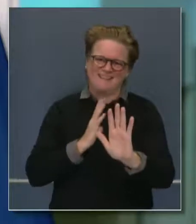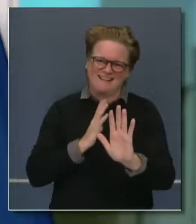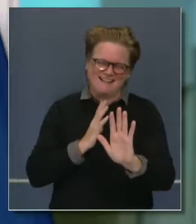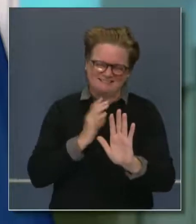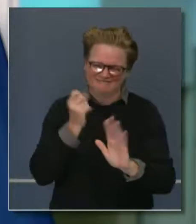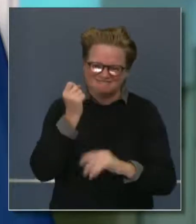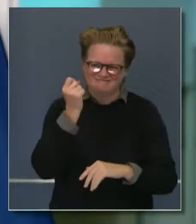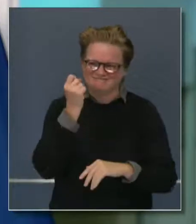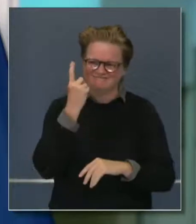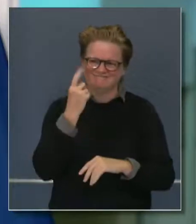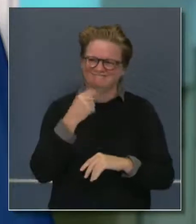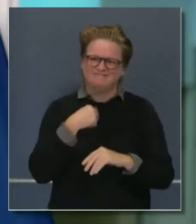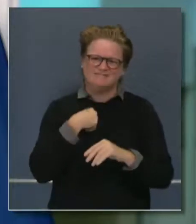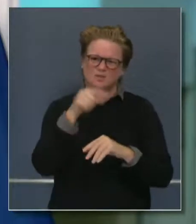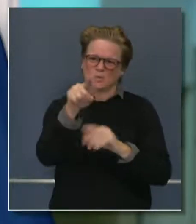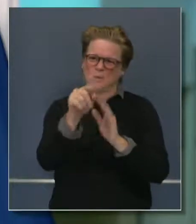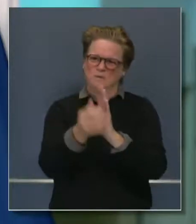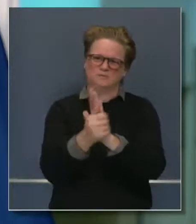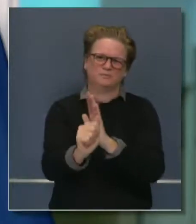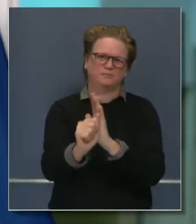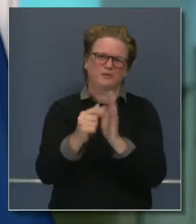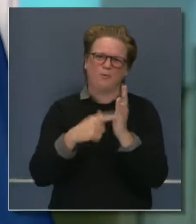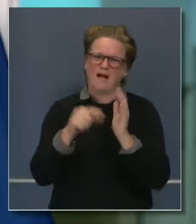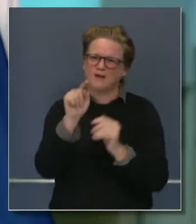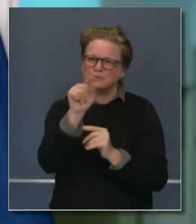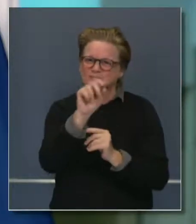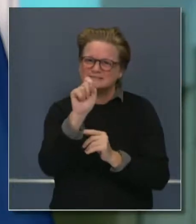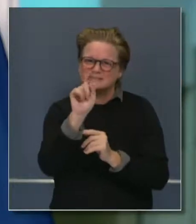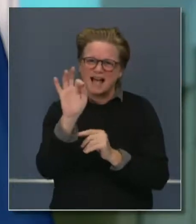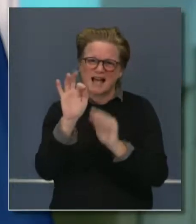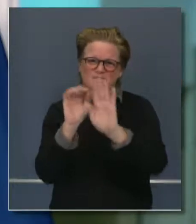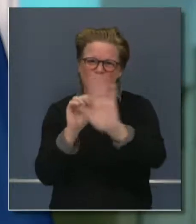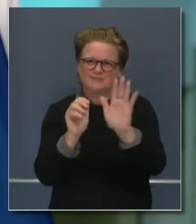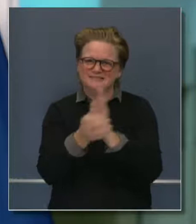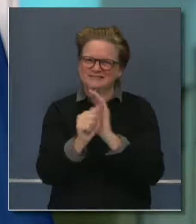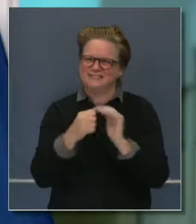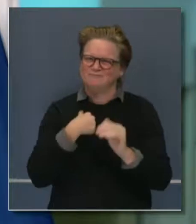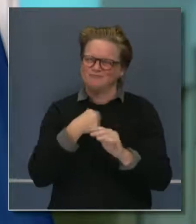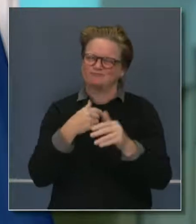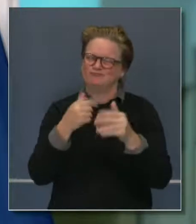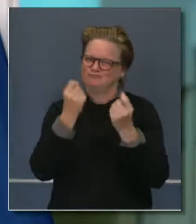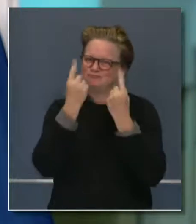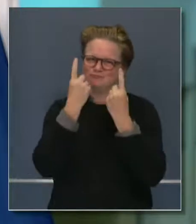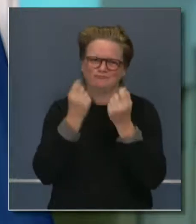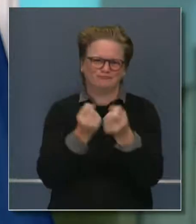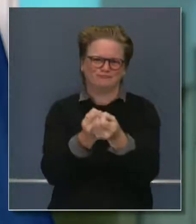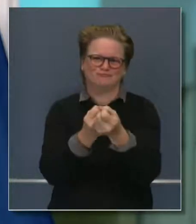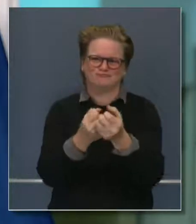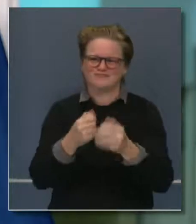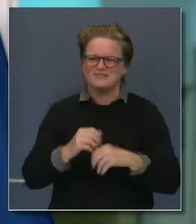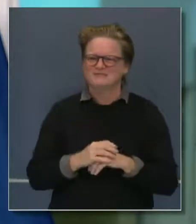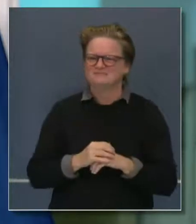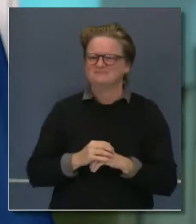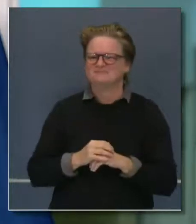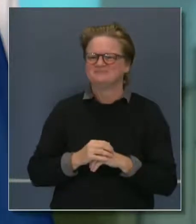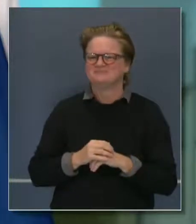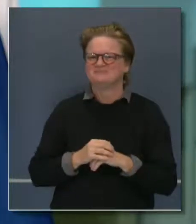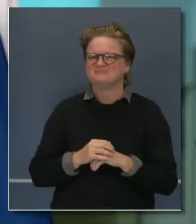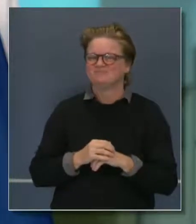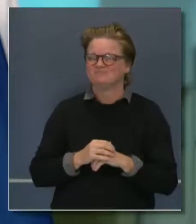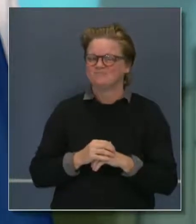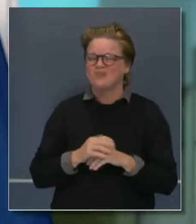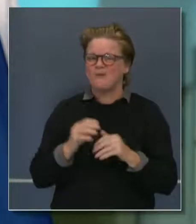those people on the short list, potential short list, and appears that they might be for consideration in the